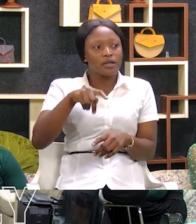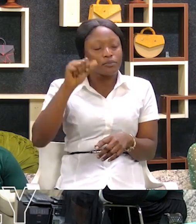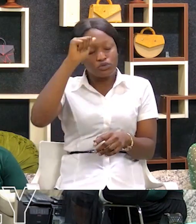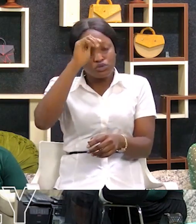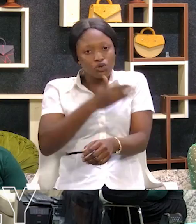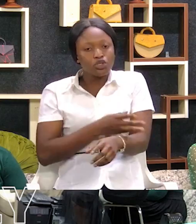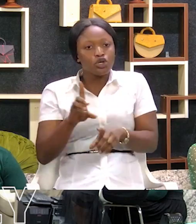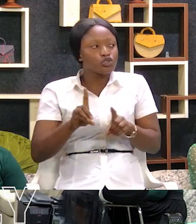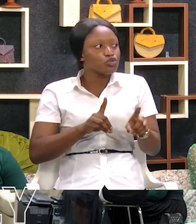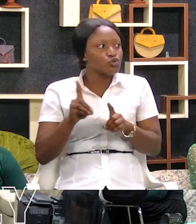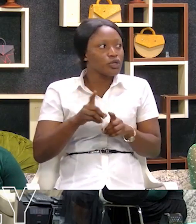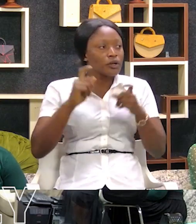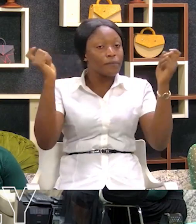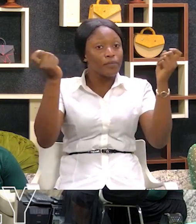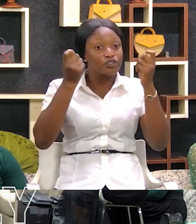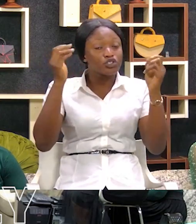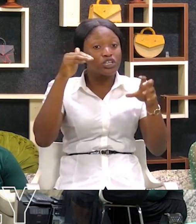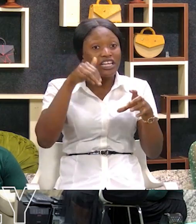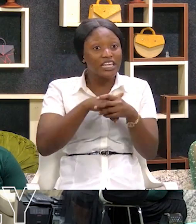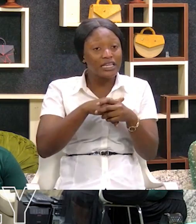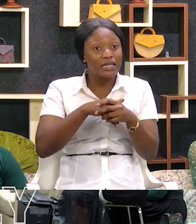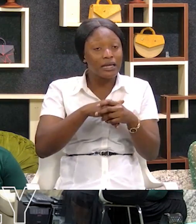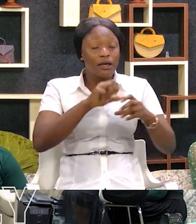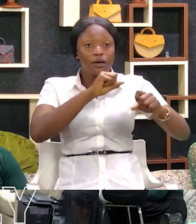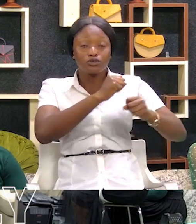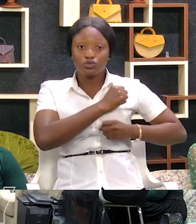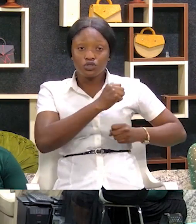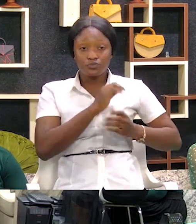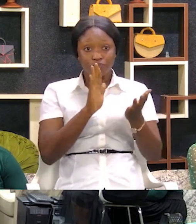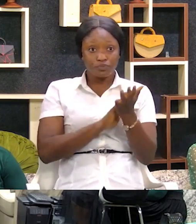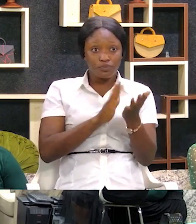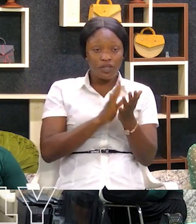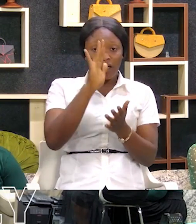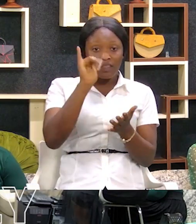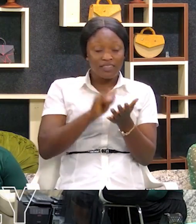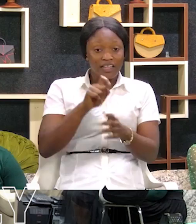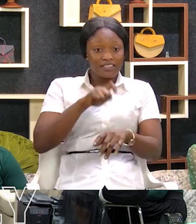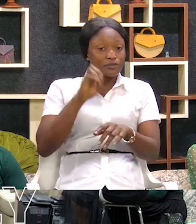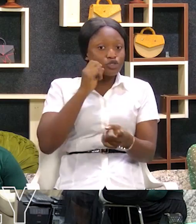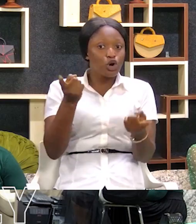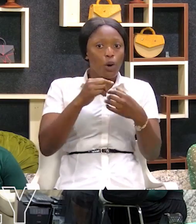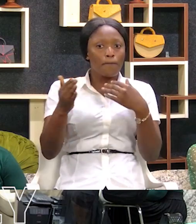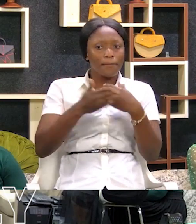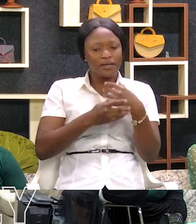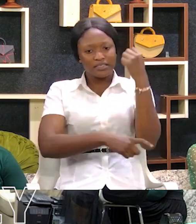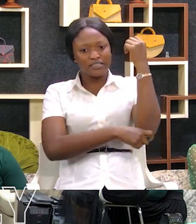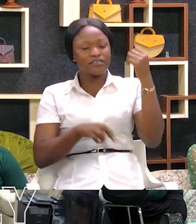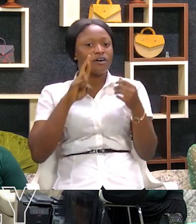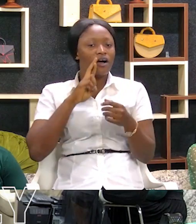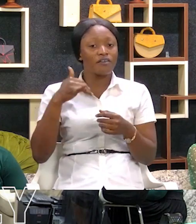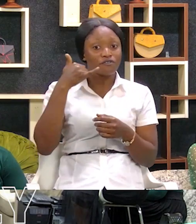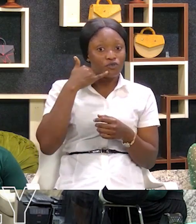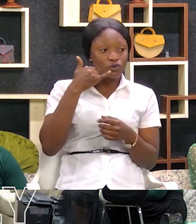matriculation for military school. By the time she come back, they thief her phone and they clear all the money in her account, about